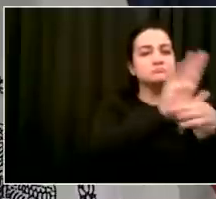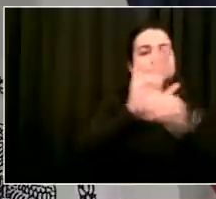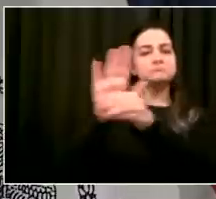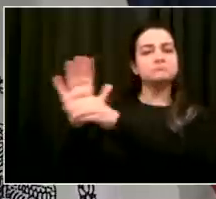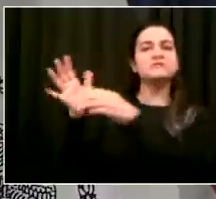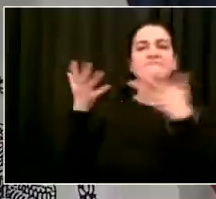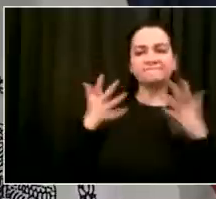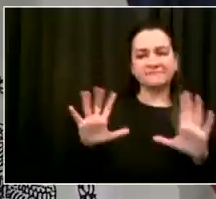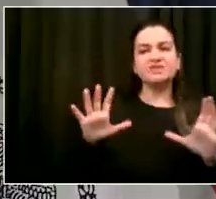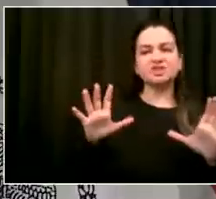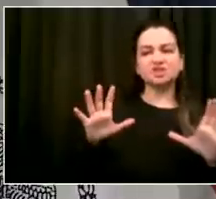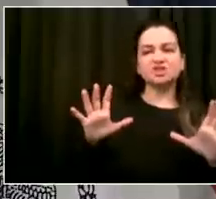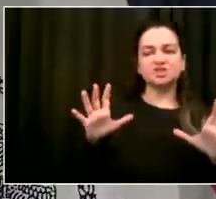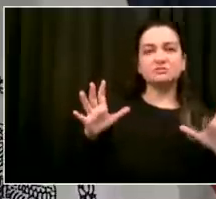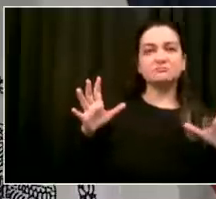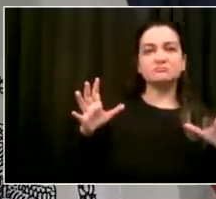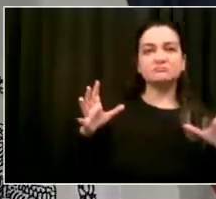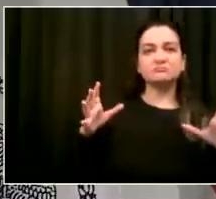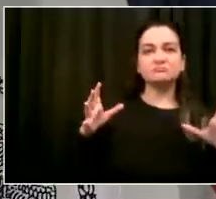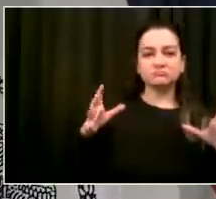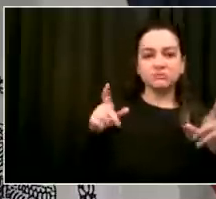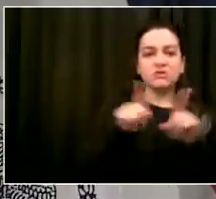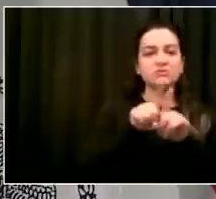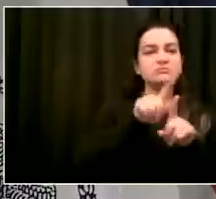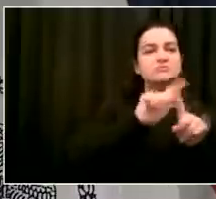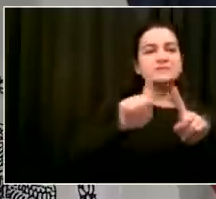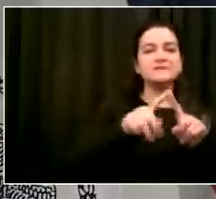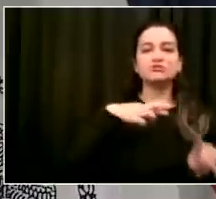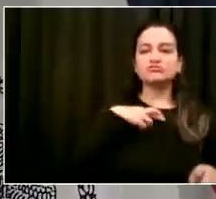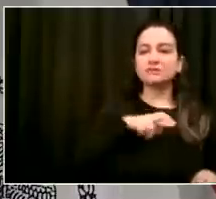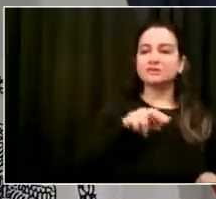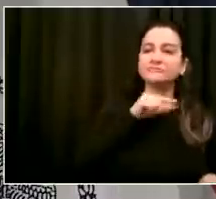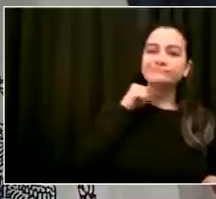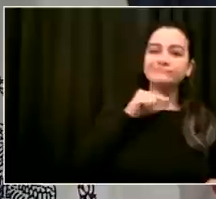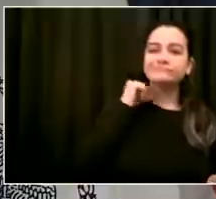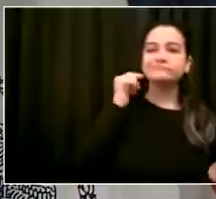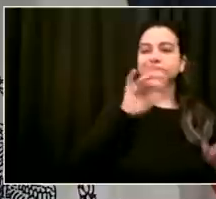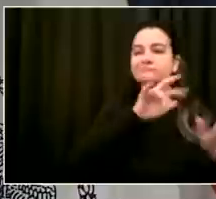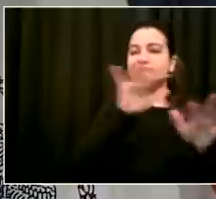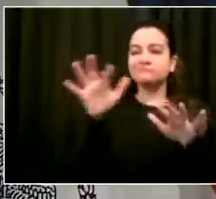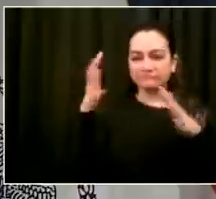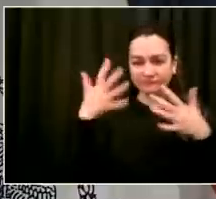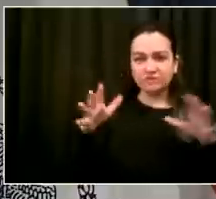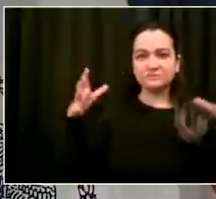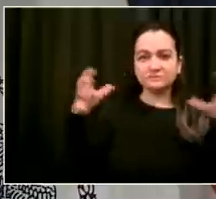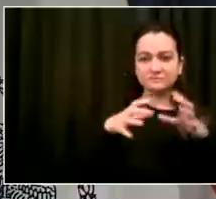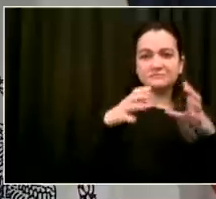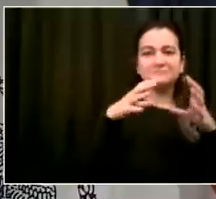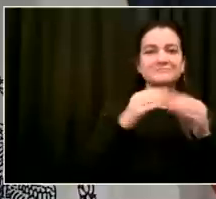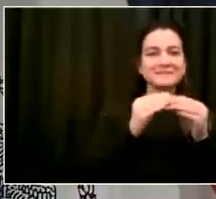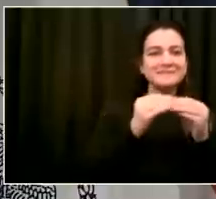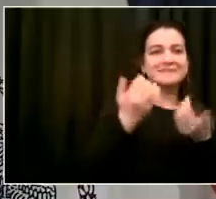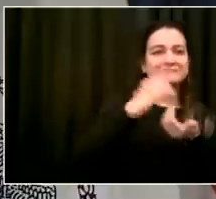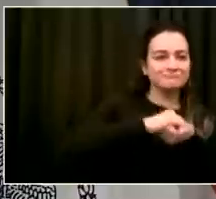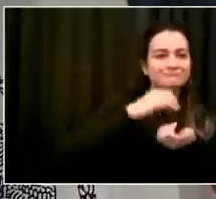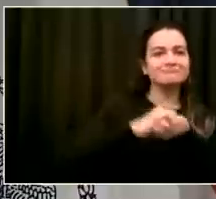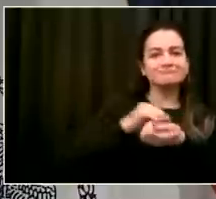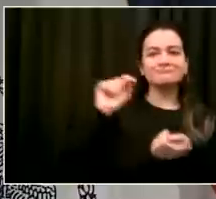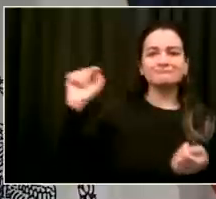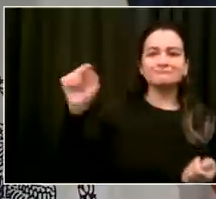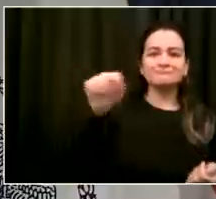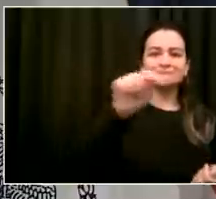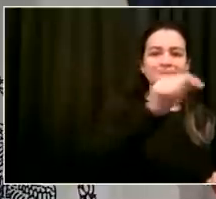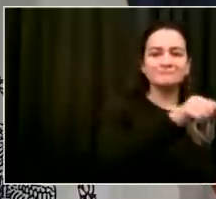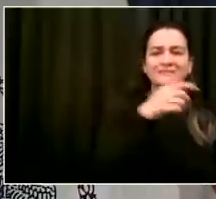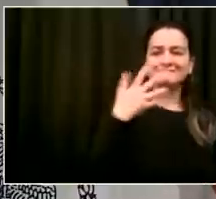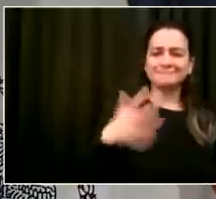comfortable and help build trust. You may have noticed a couple weeks ago we brought on a group of ministers to speak directly